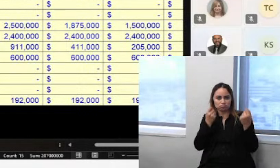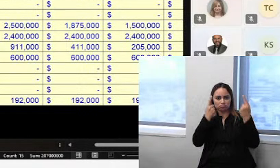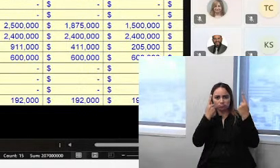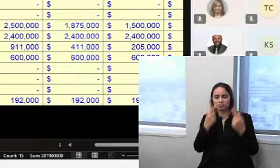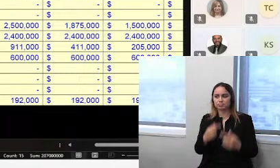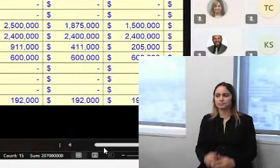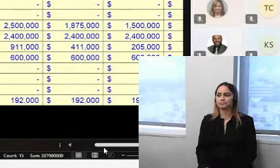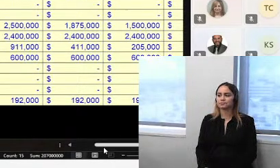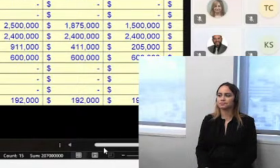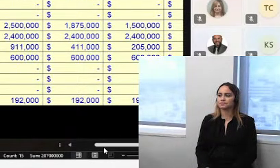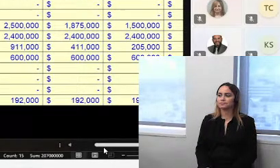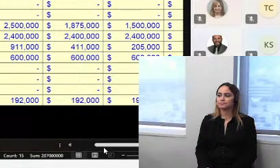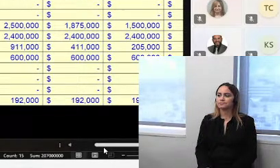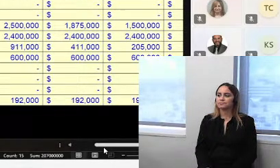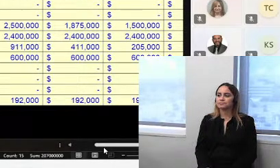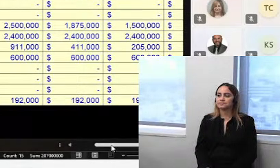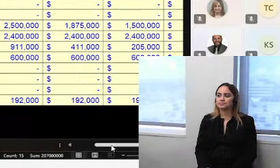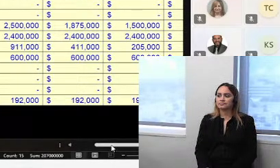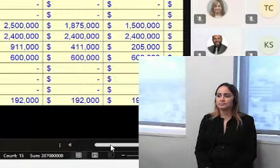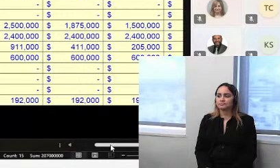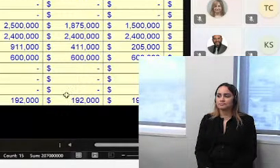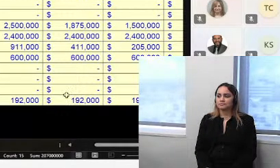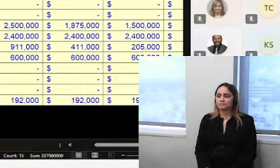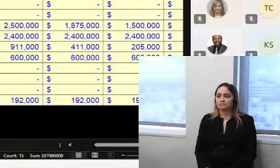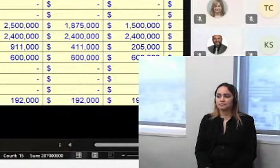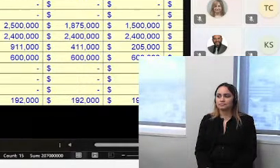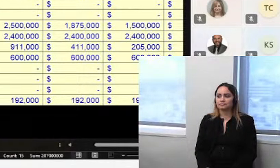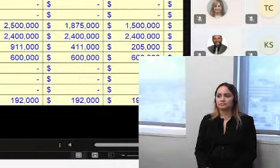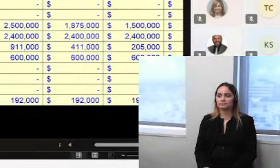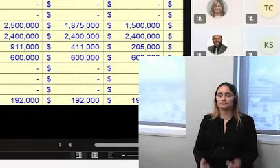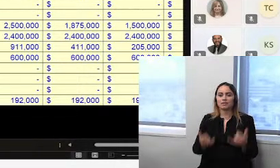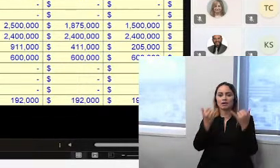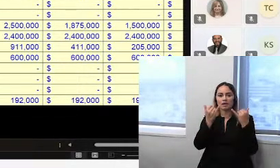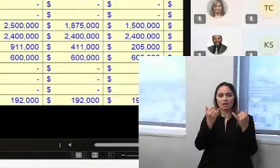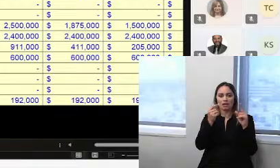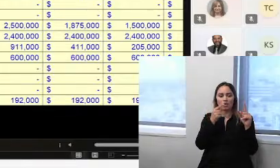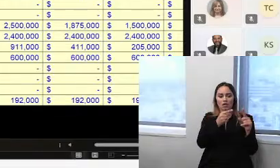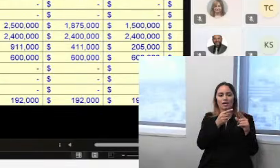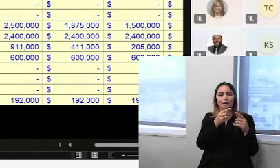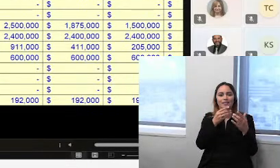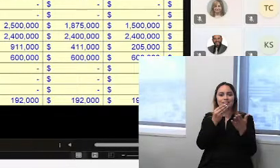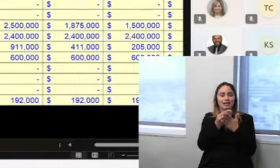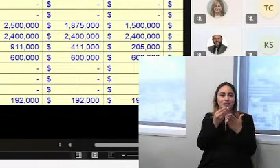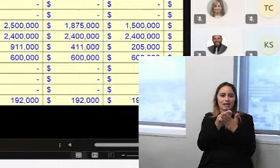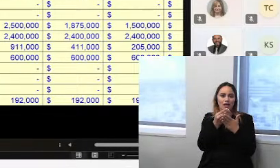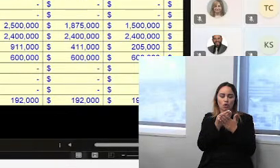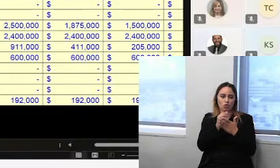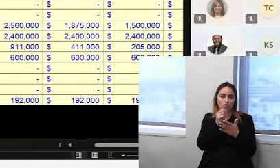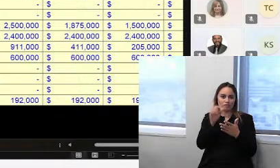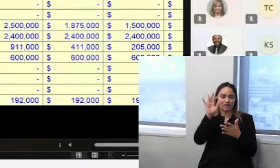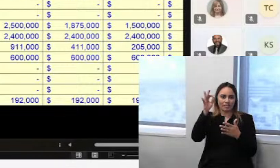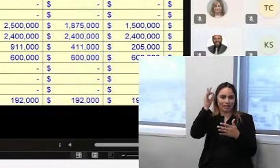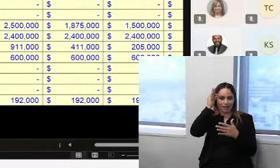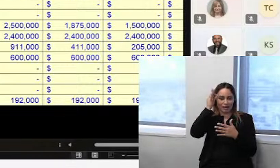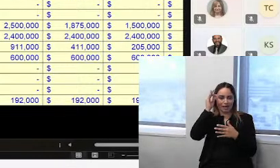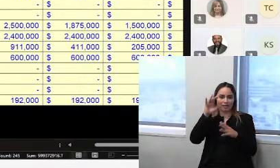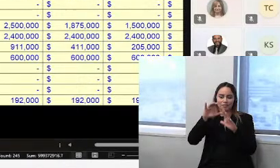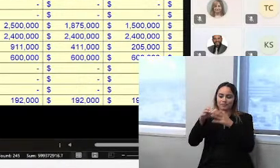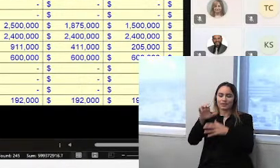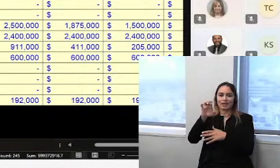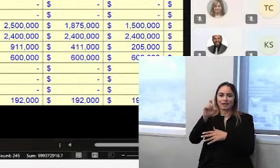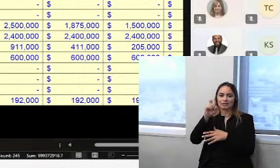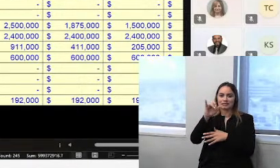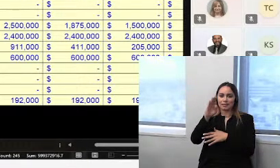Right now, I'm referring to the non-federal capital on the exhibit 2.5, if I'm reading this